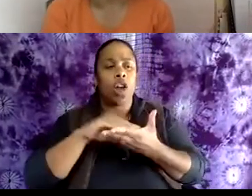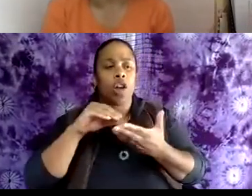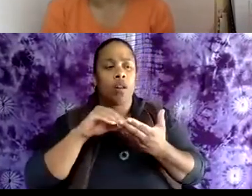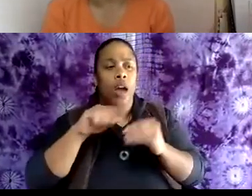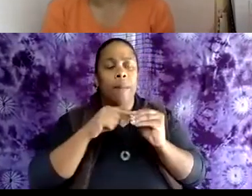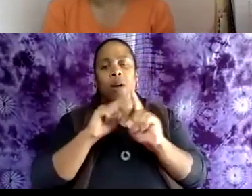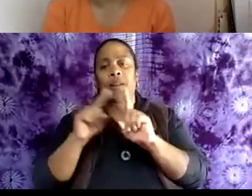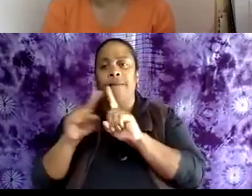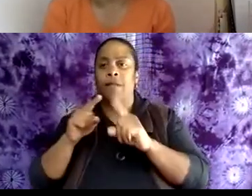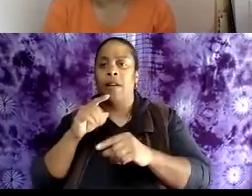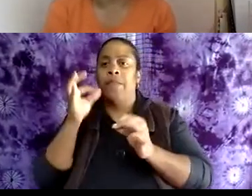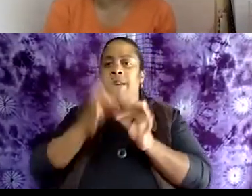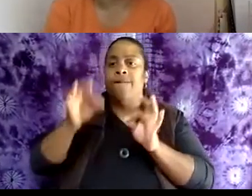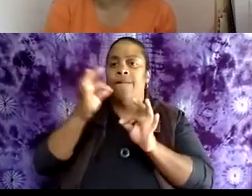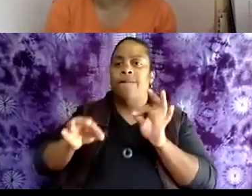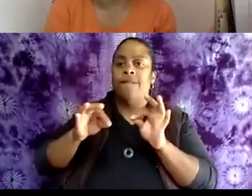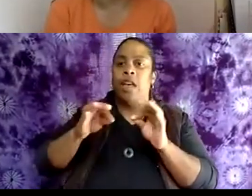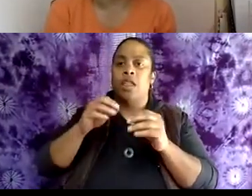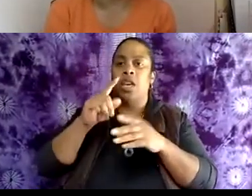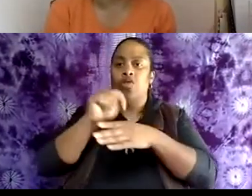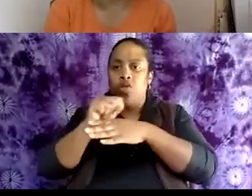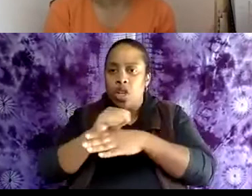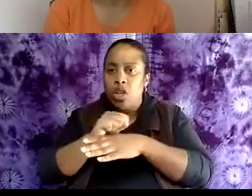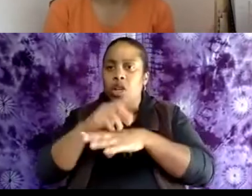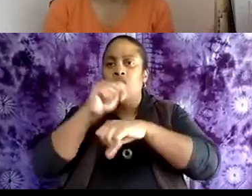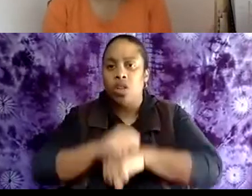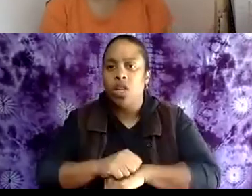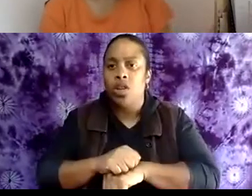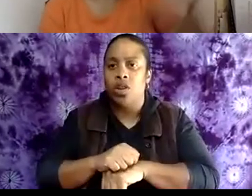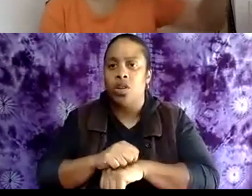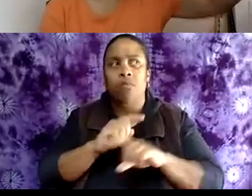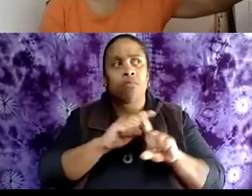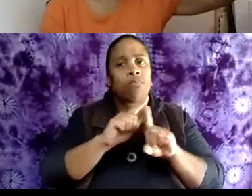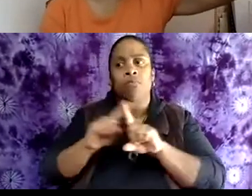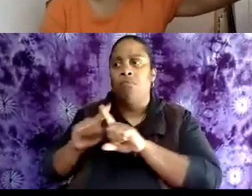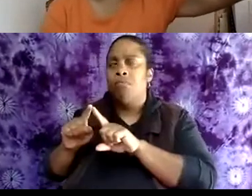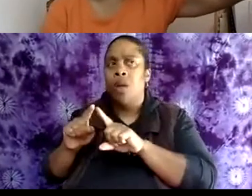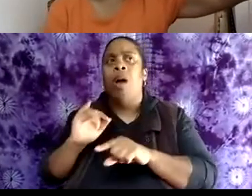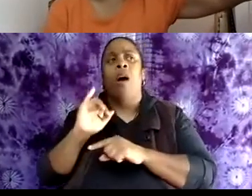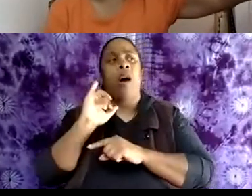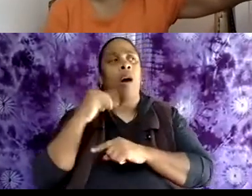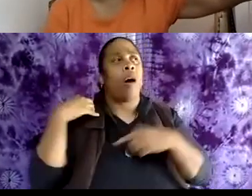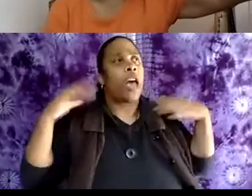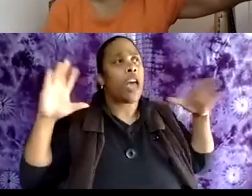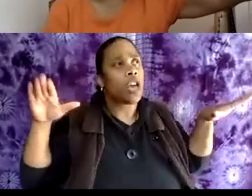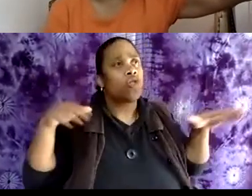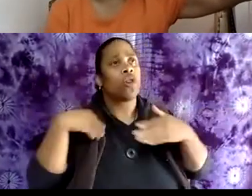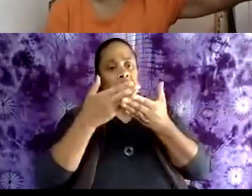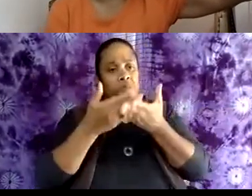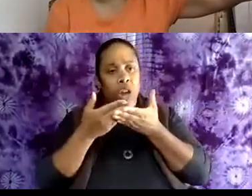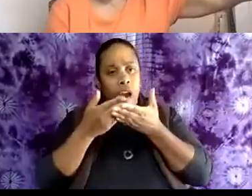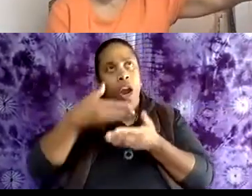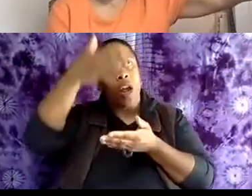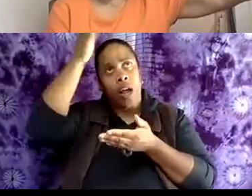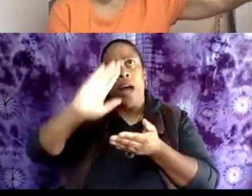and world religions, then that changed, because I suddenly realized, oh, angels and prayer and gods